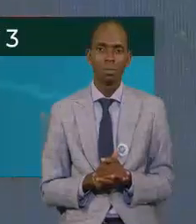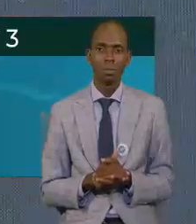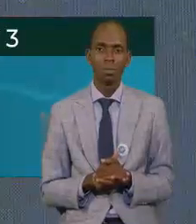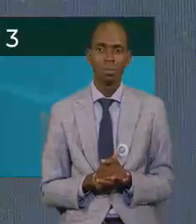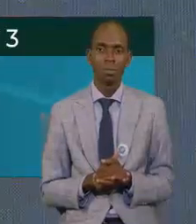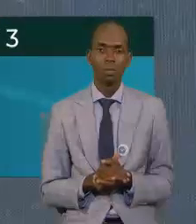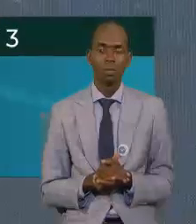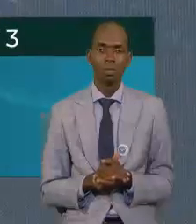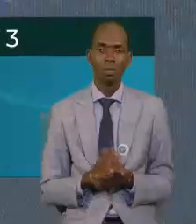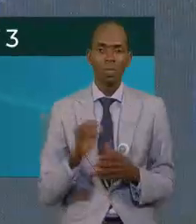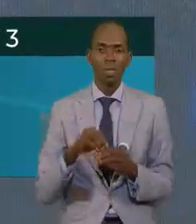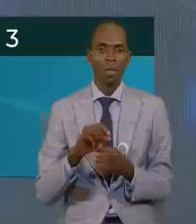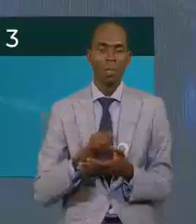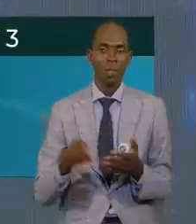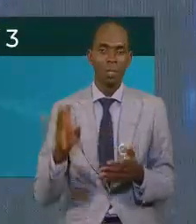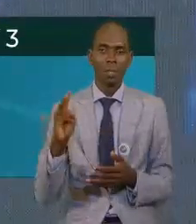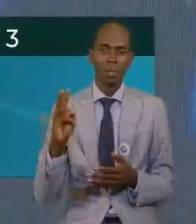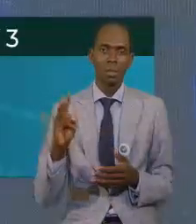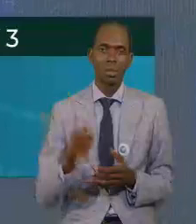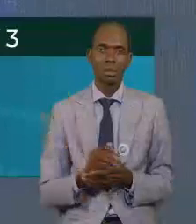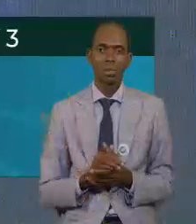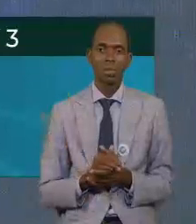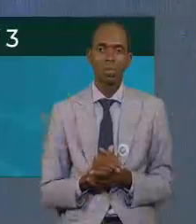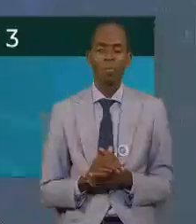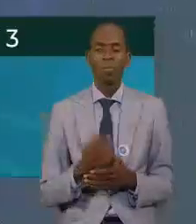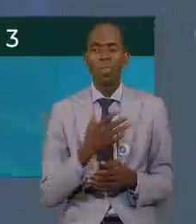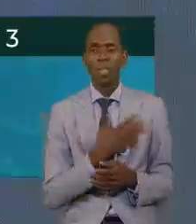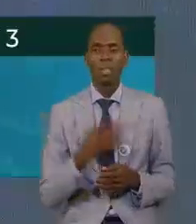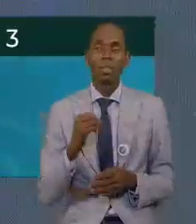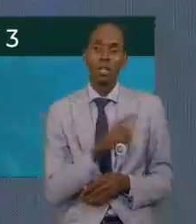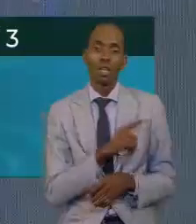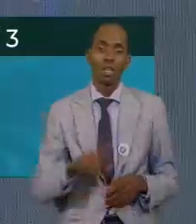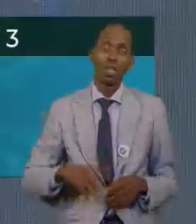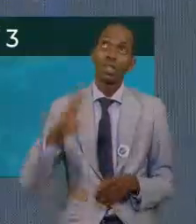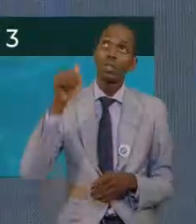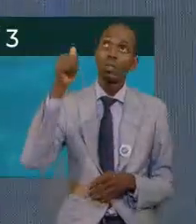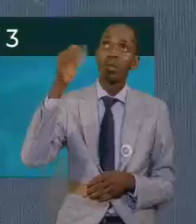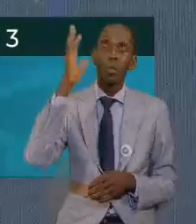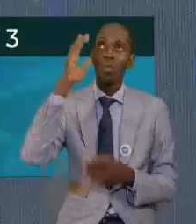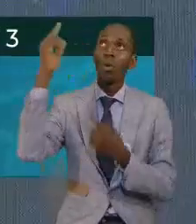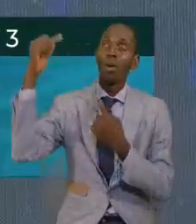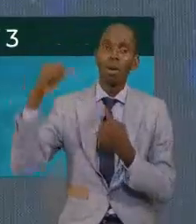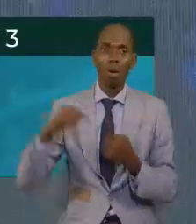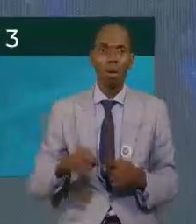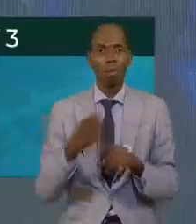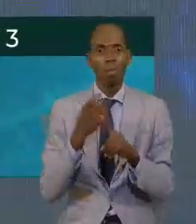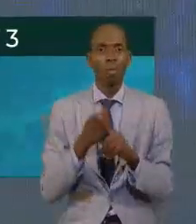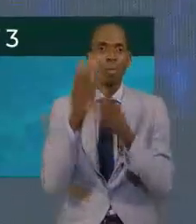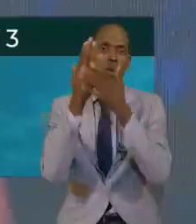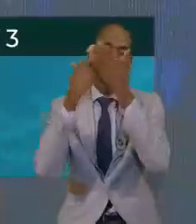In verse 16, for the Lord himself shall descend from heaven